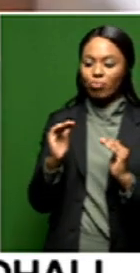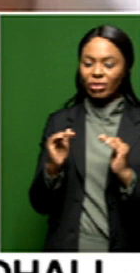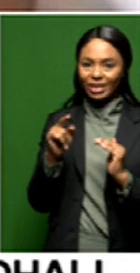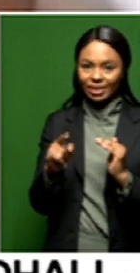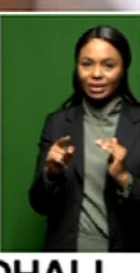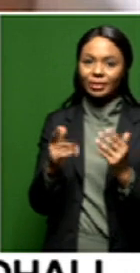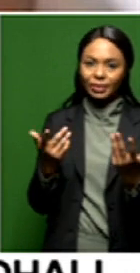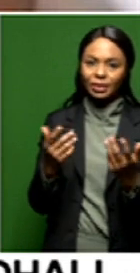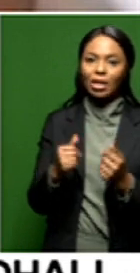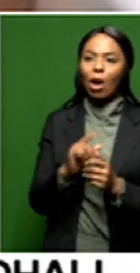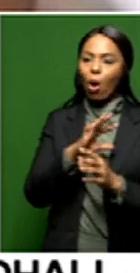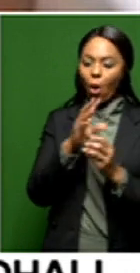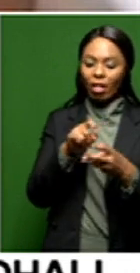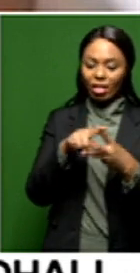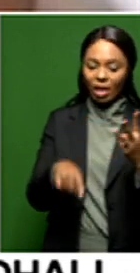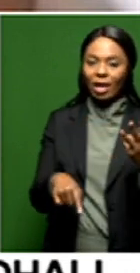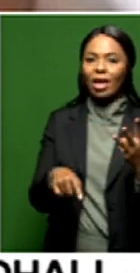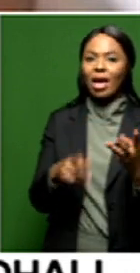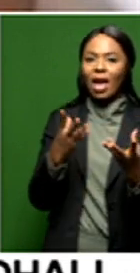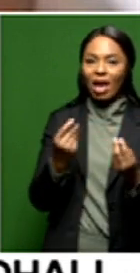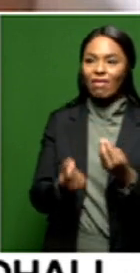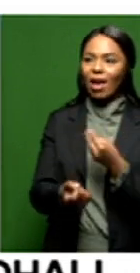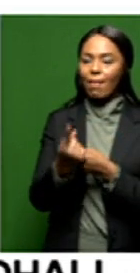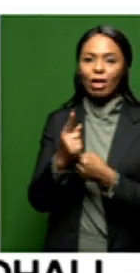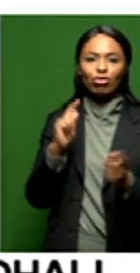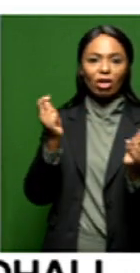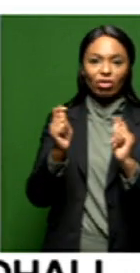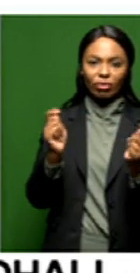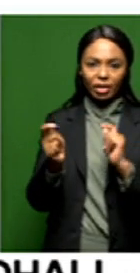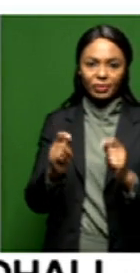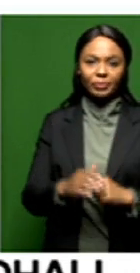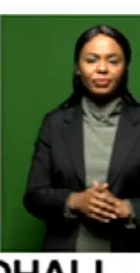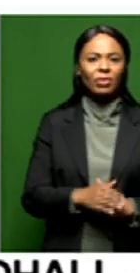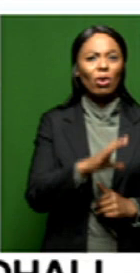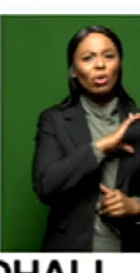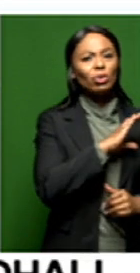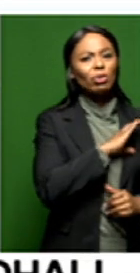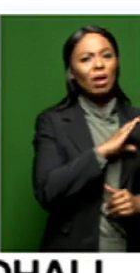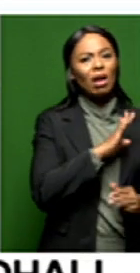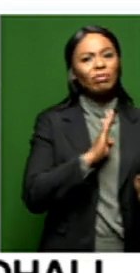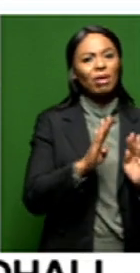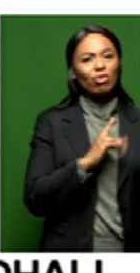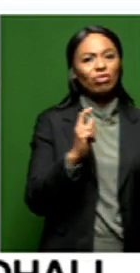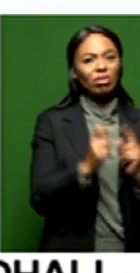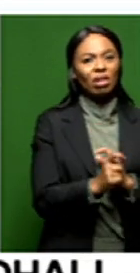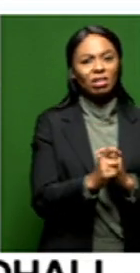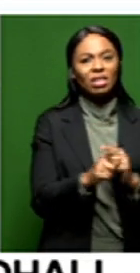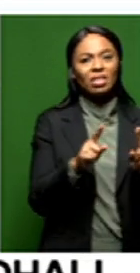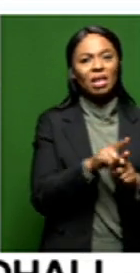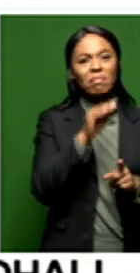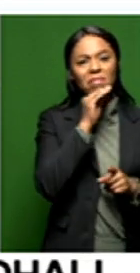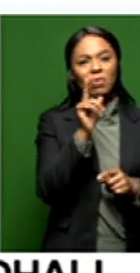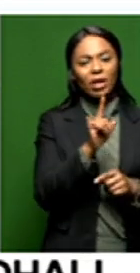are driving a change. And how have consumer habits changed, and what does it mean for the industry?